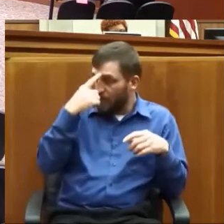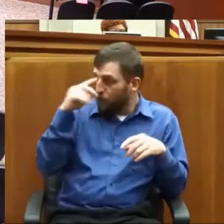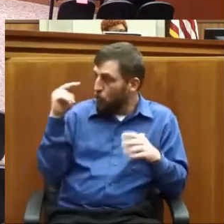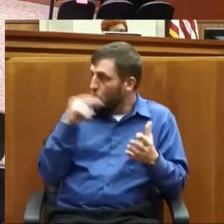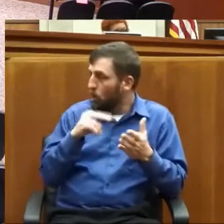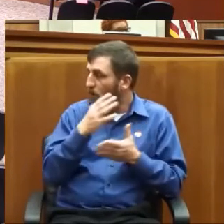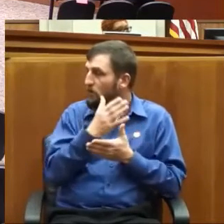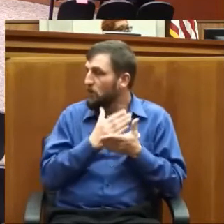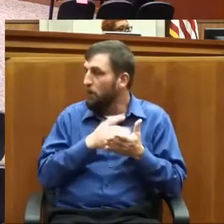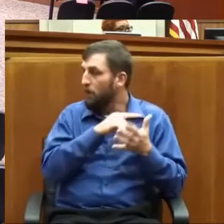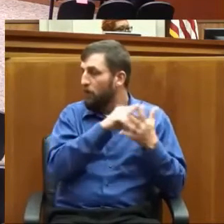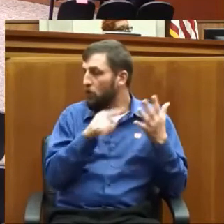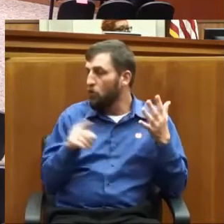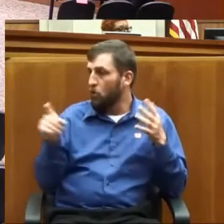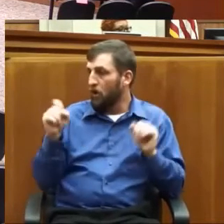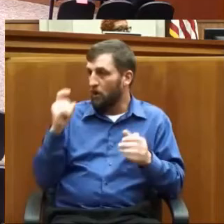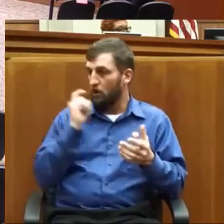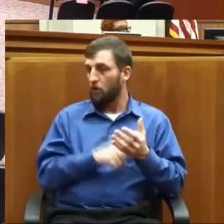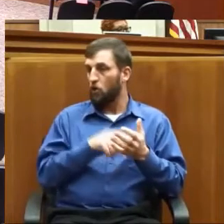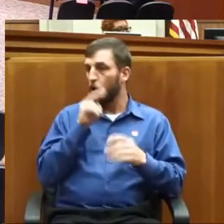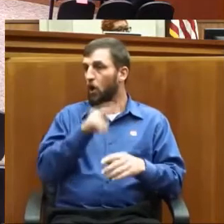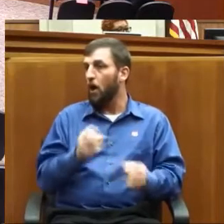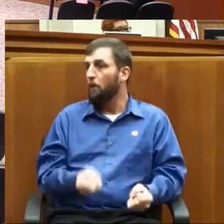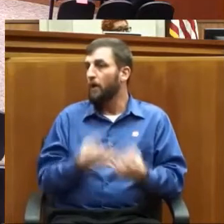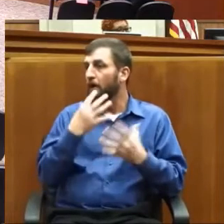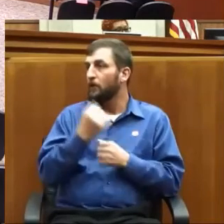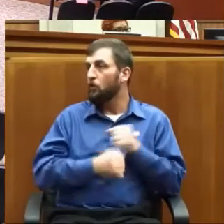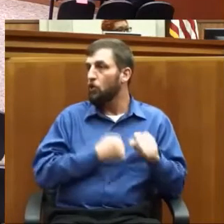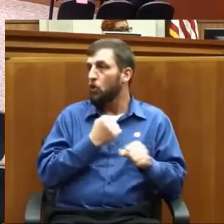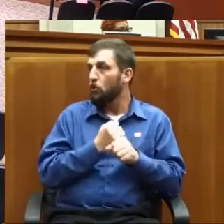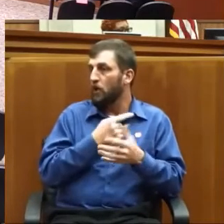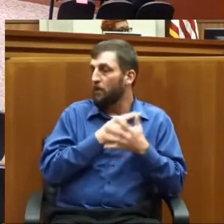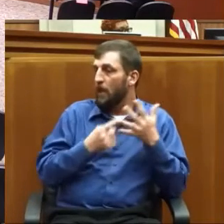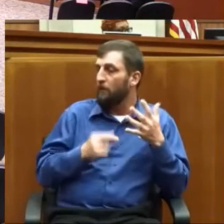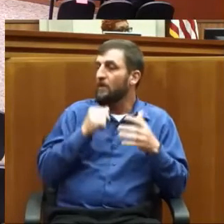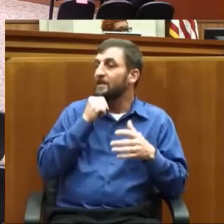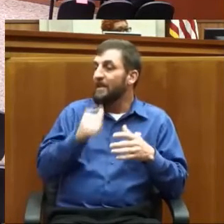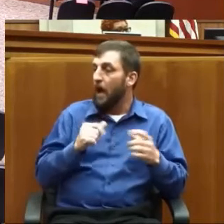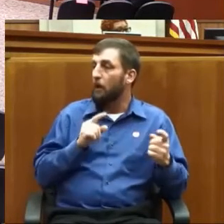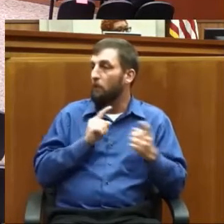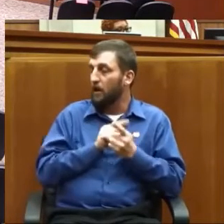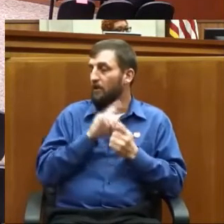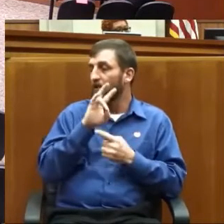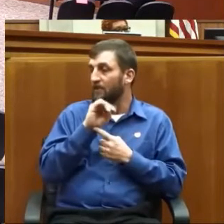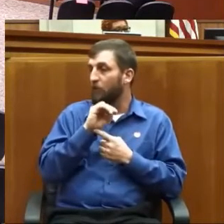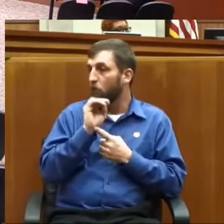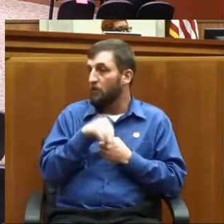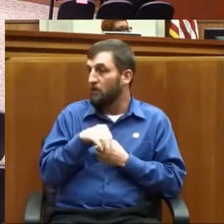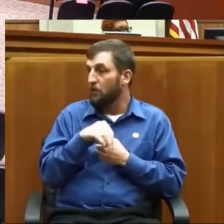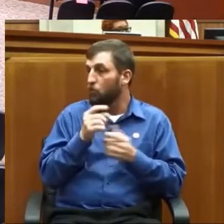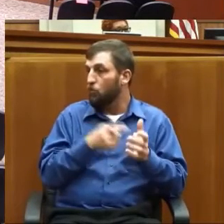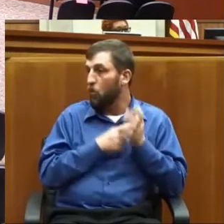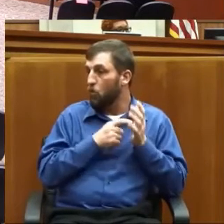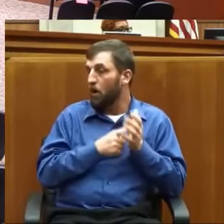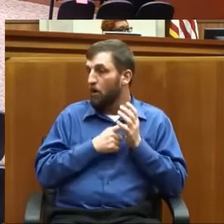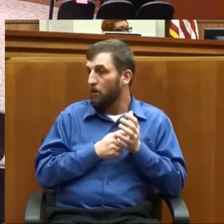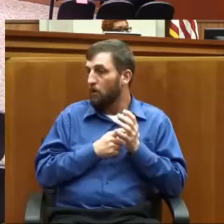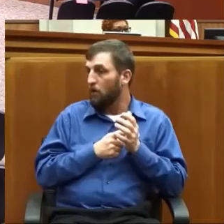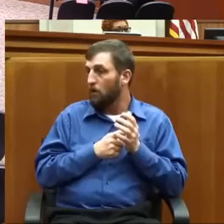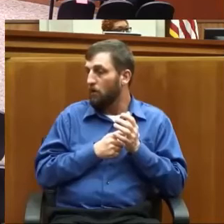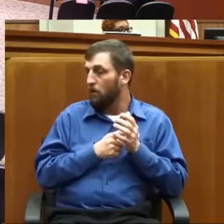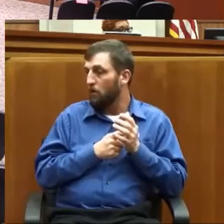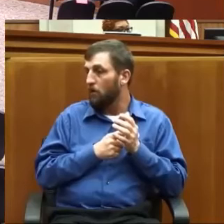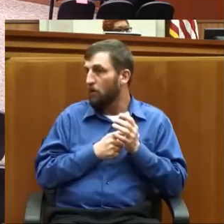at some of the schools that you've called out, if you look at the number of years in which they have not met the 70% requirement, it's